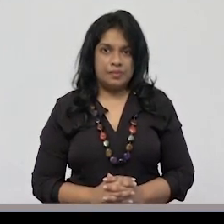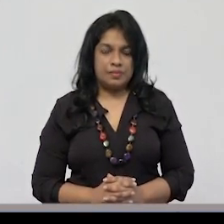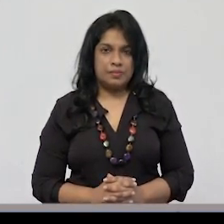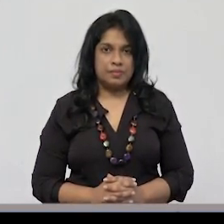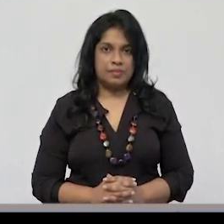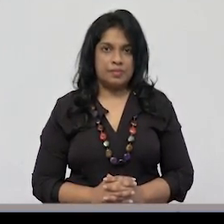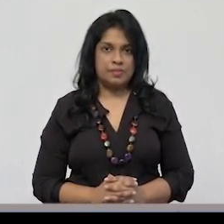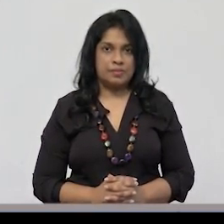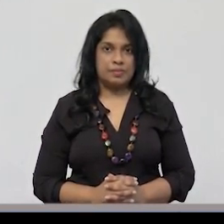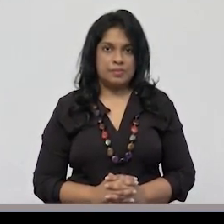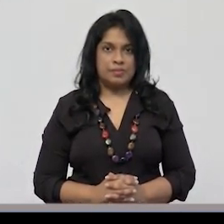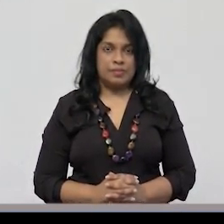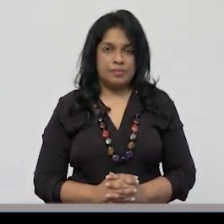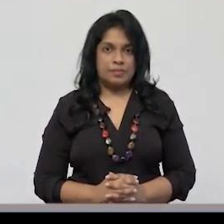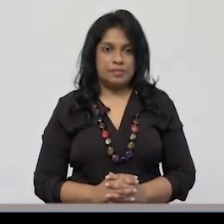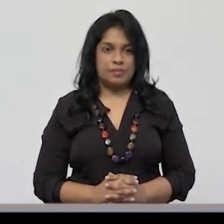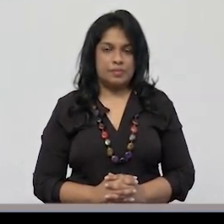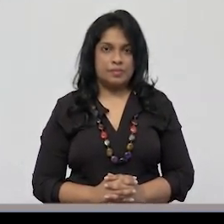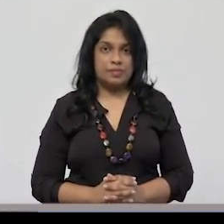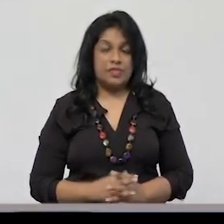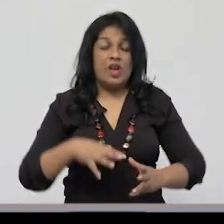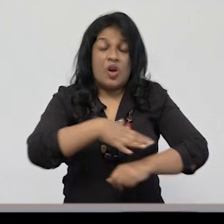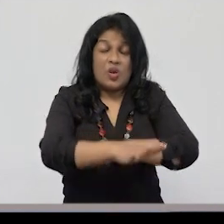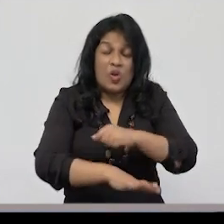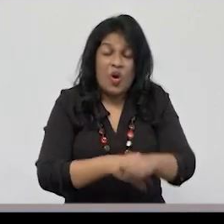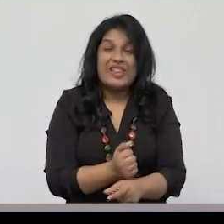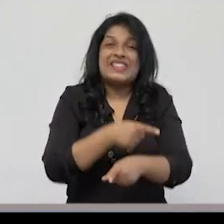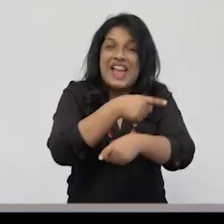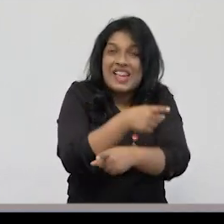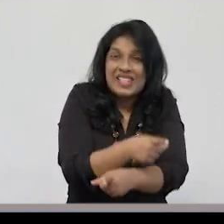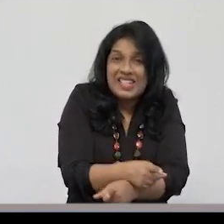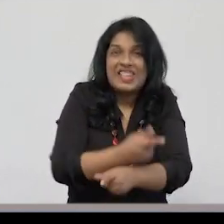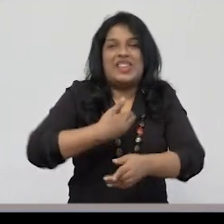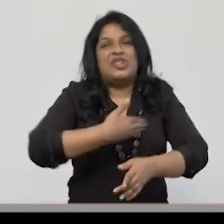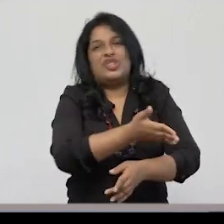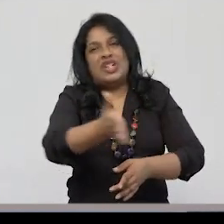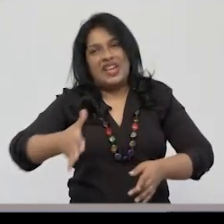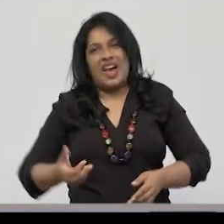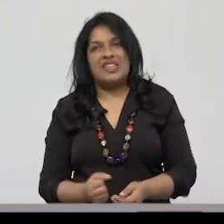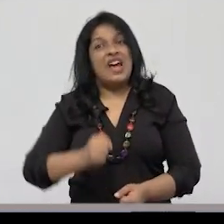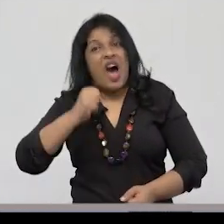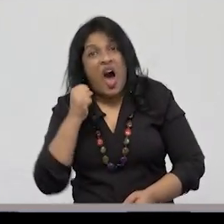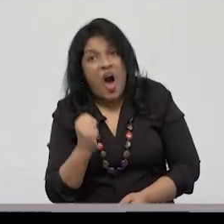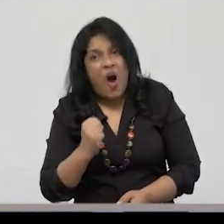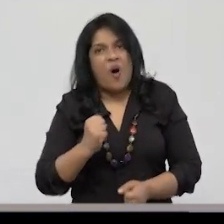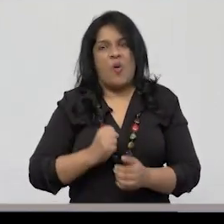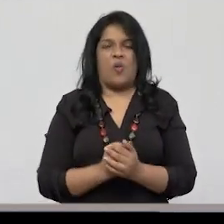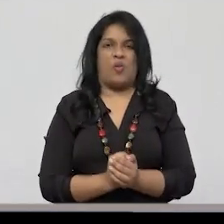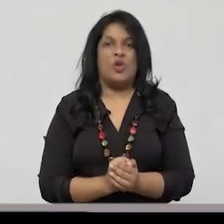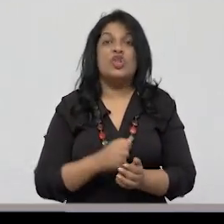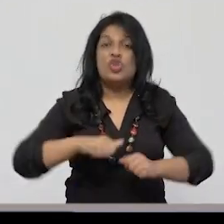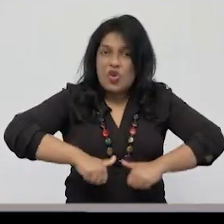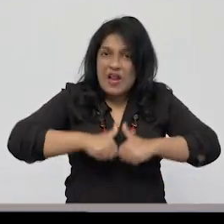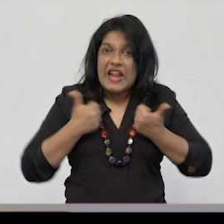about resetting your life and about reducing your pressure and reducing your stress. So, I want everybody to read. Get